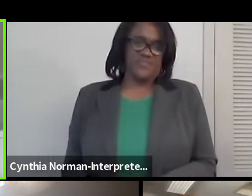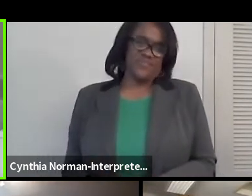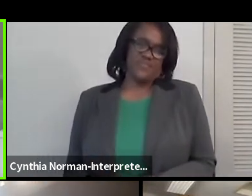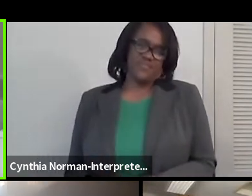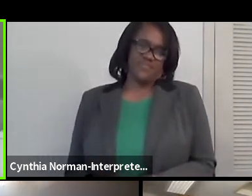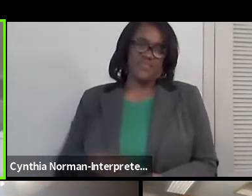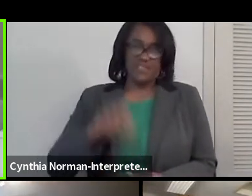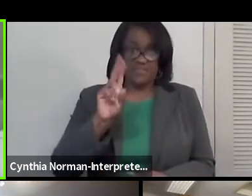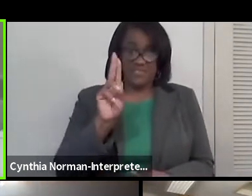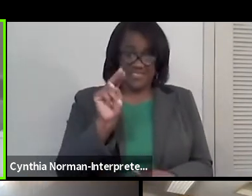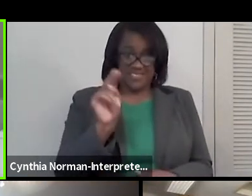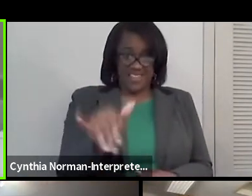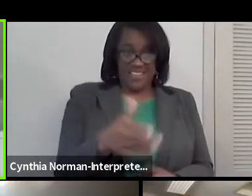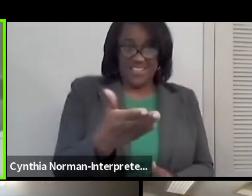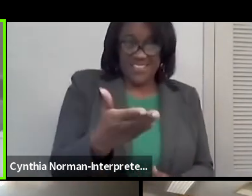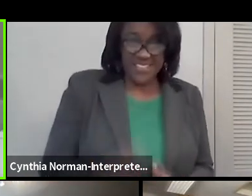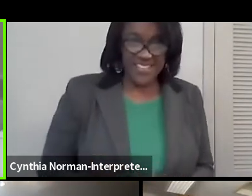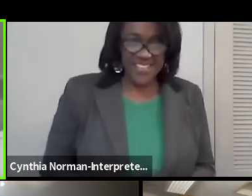Sunny.